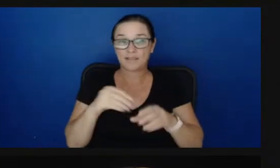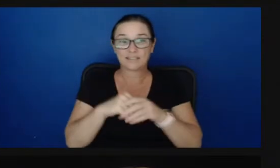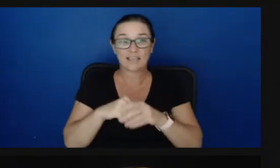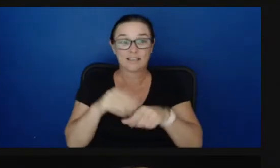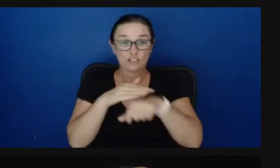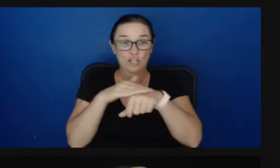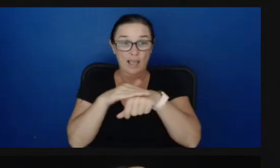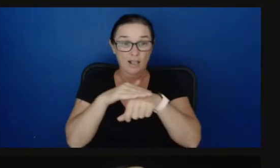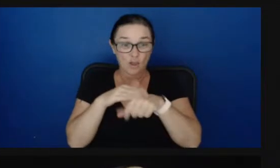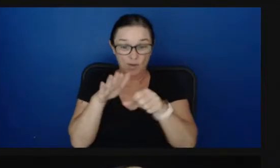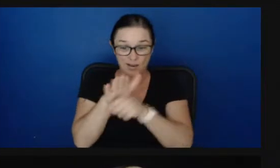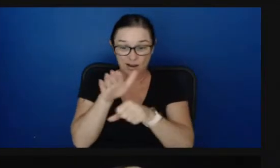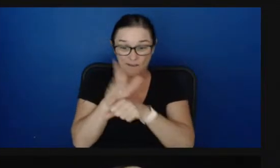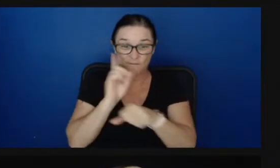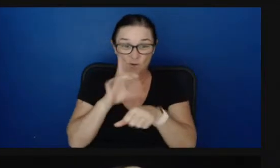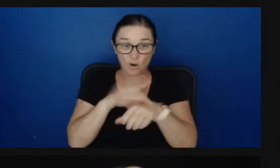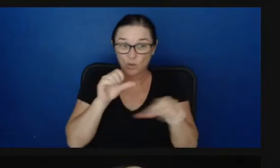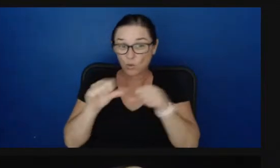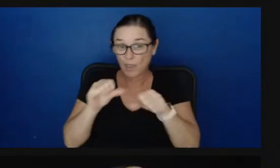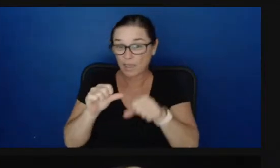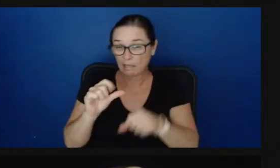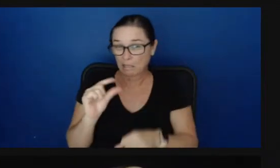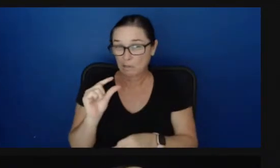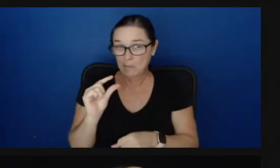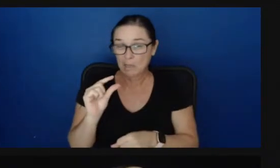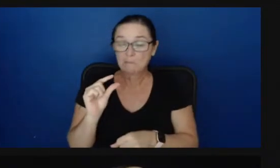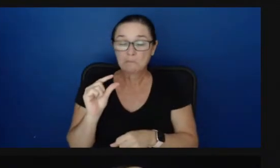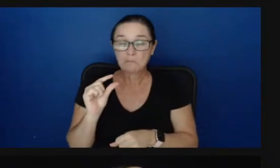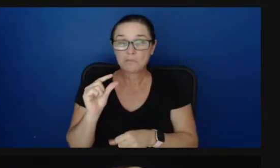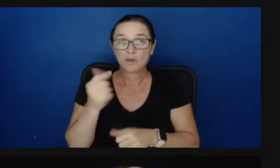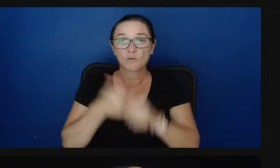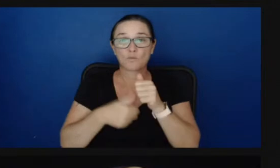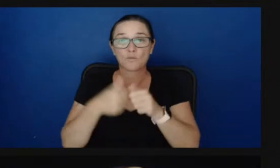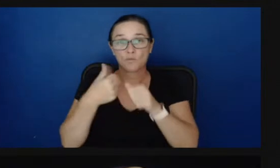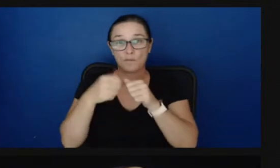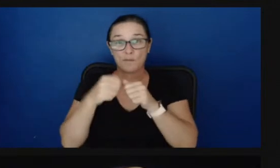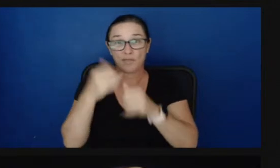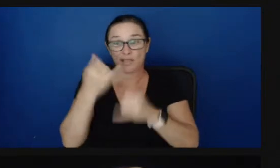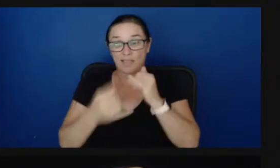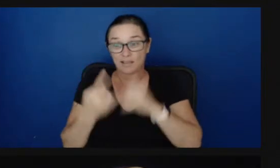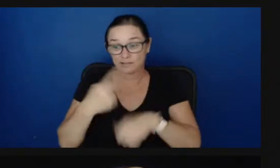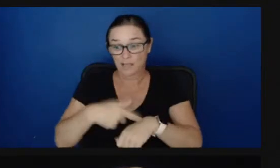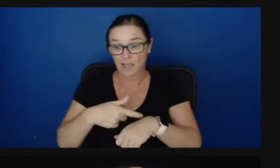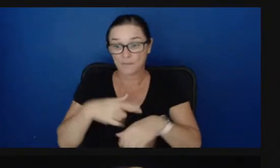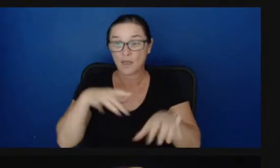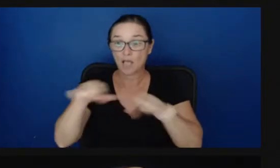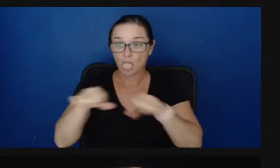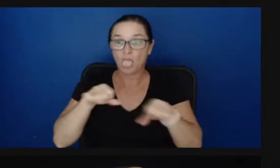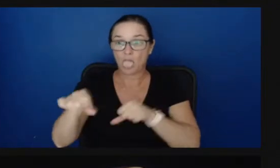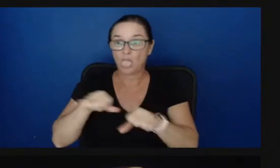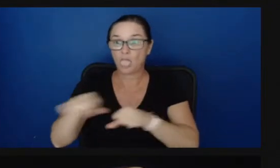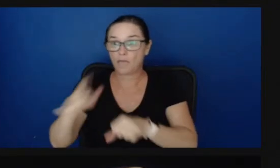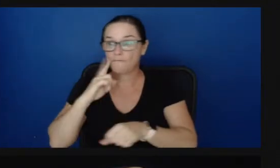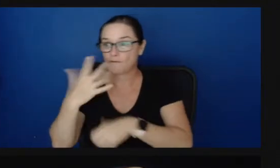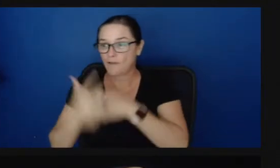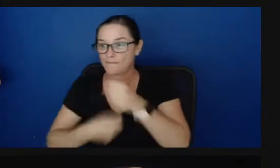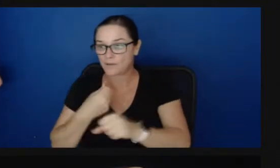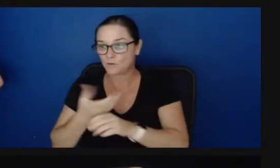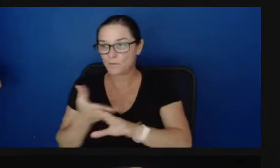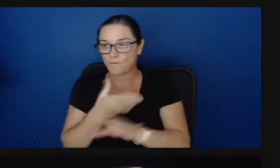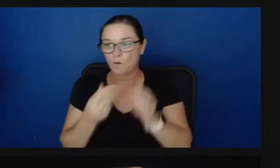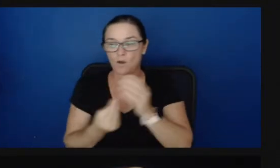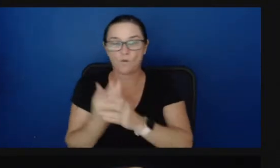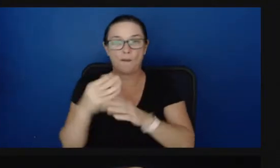quaking a little bit, right? Remember the last time it quaked for 5 years before erupting. And not to say it's the same as last time. It's a